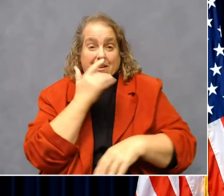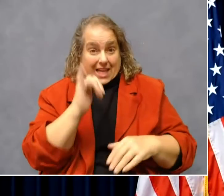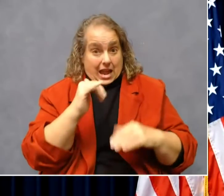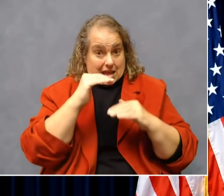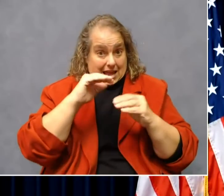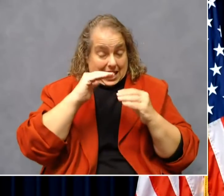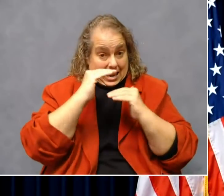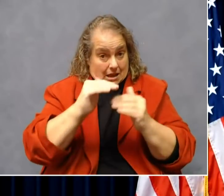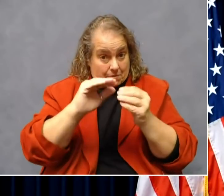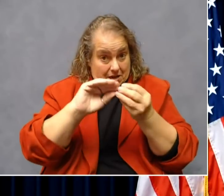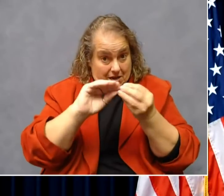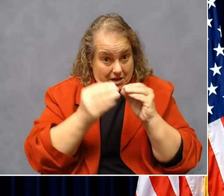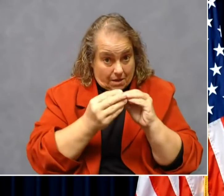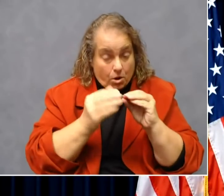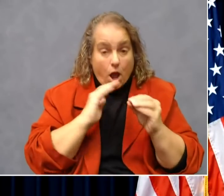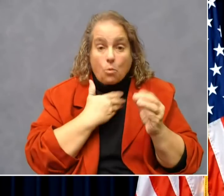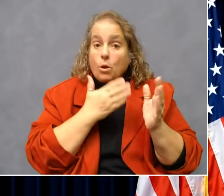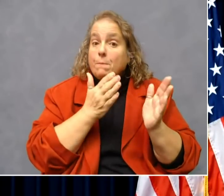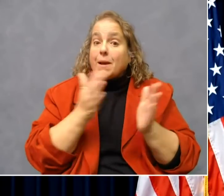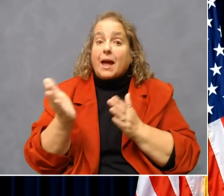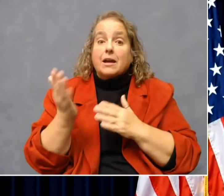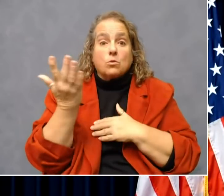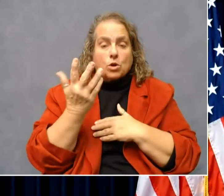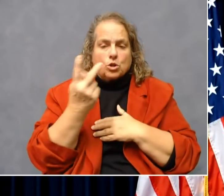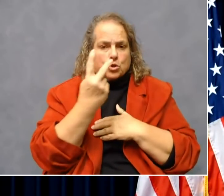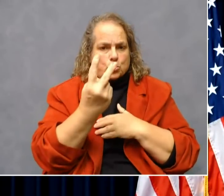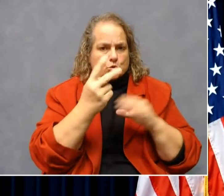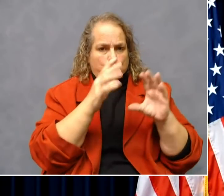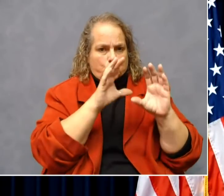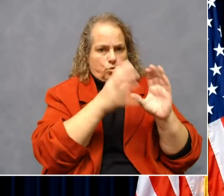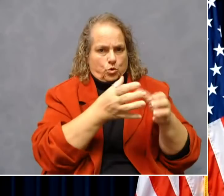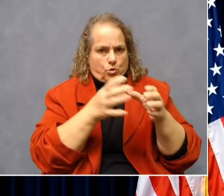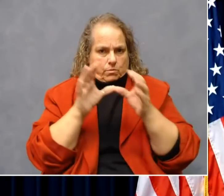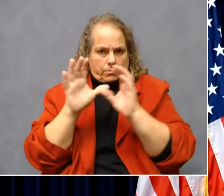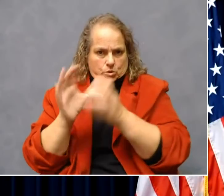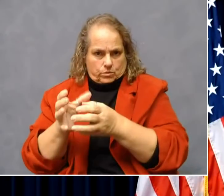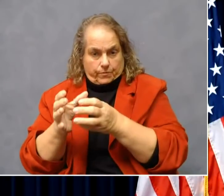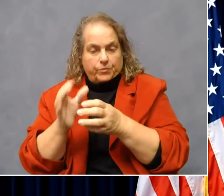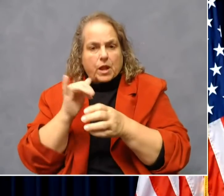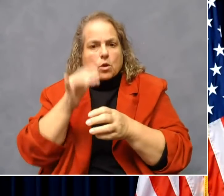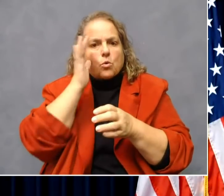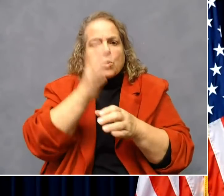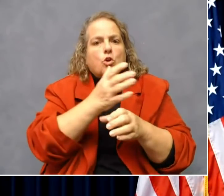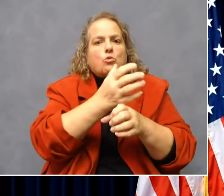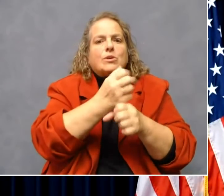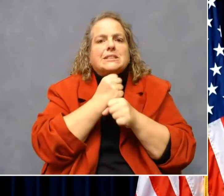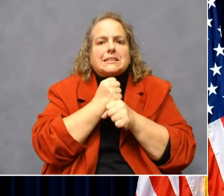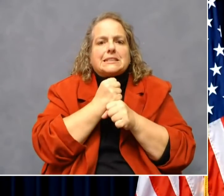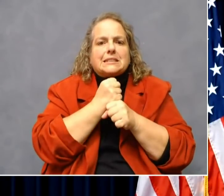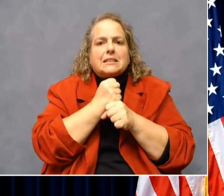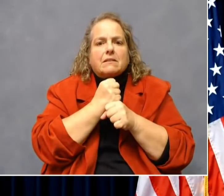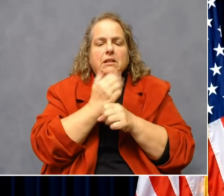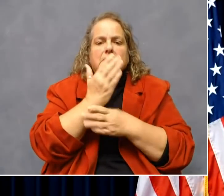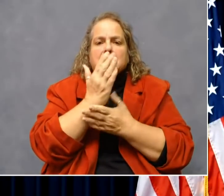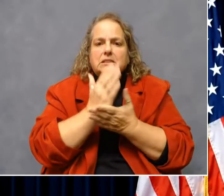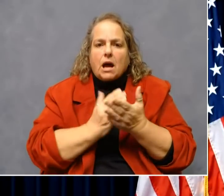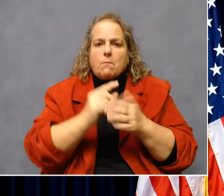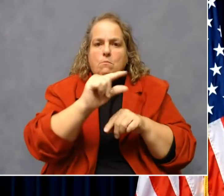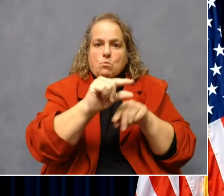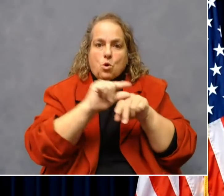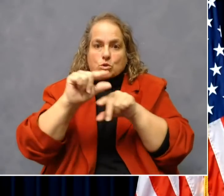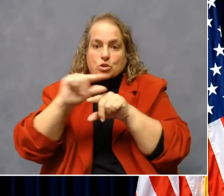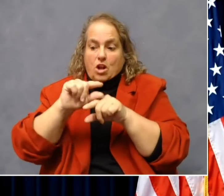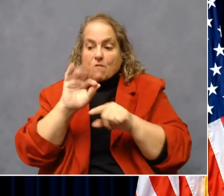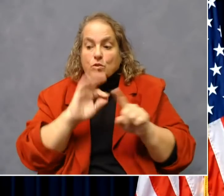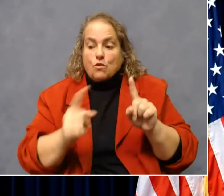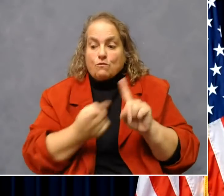going to involve two groups that will receive certain portions of the first allocation of